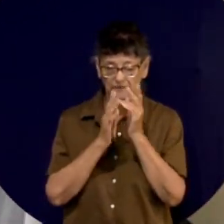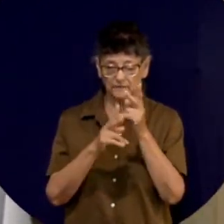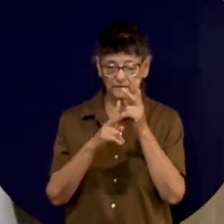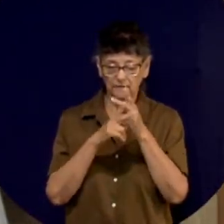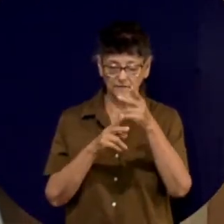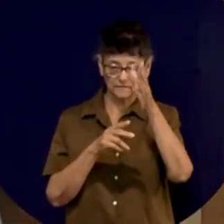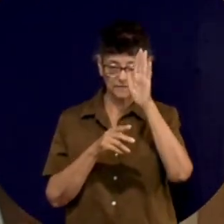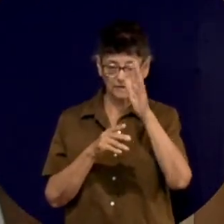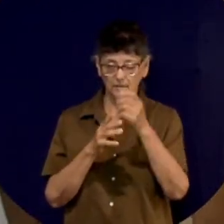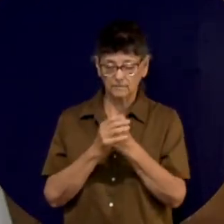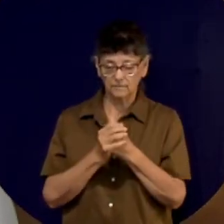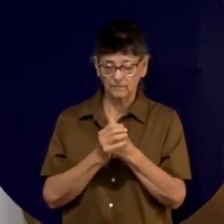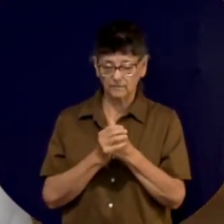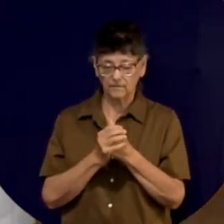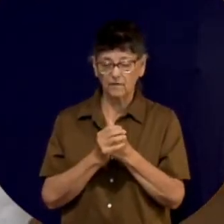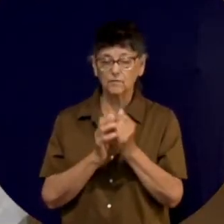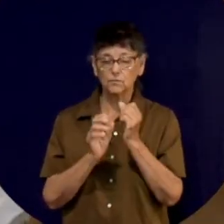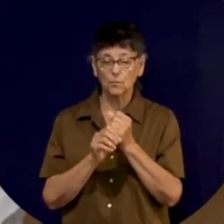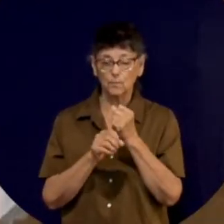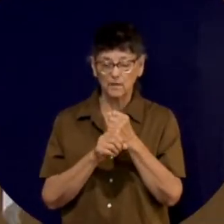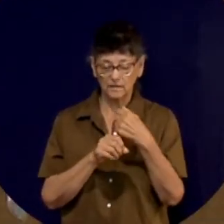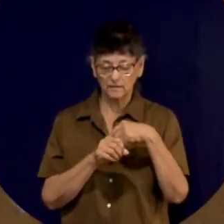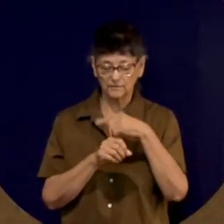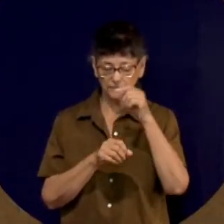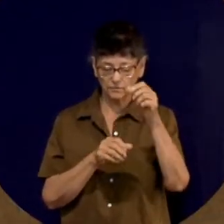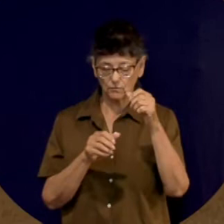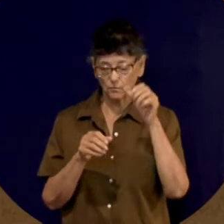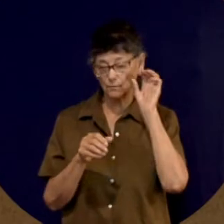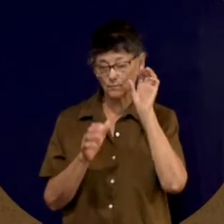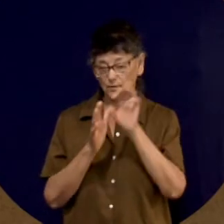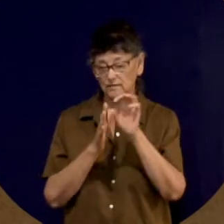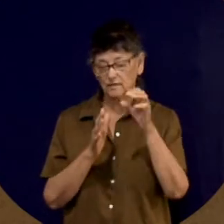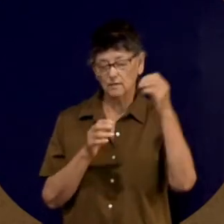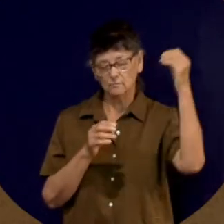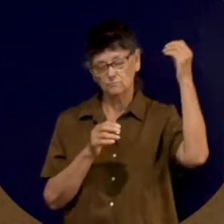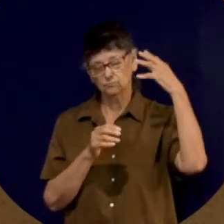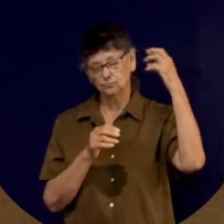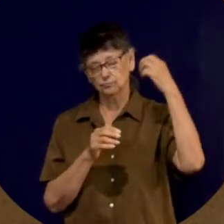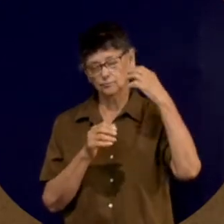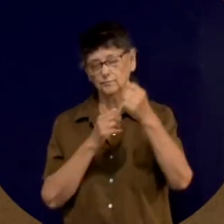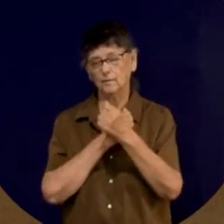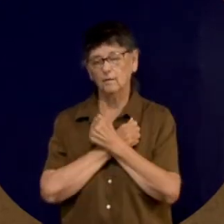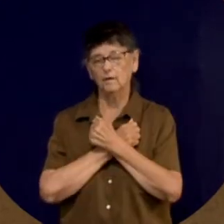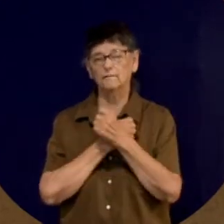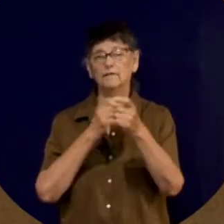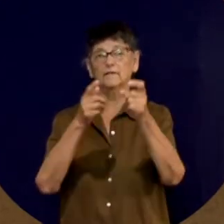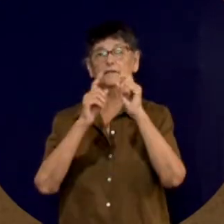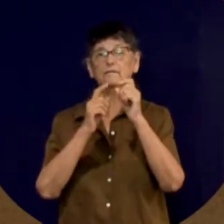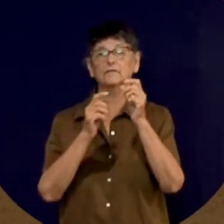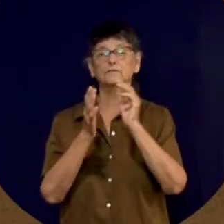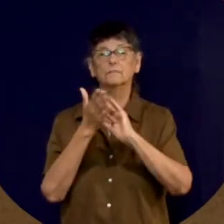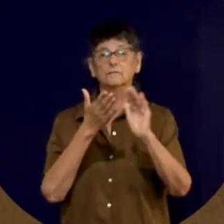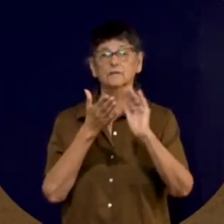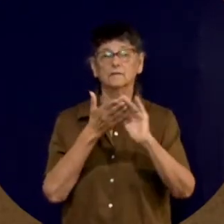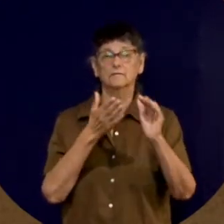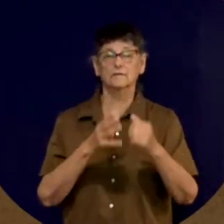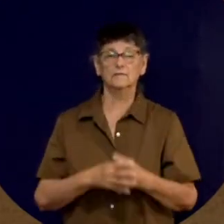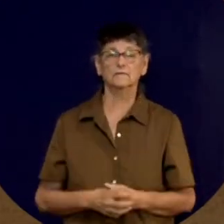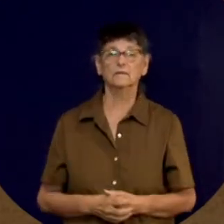Generous God, you formed us in your own image, showered us with your love, and granted us your